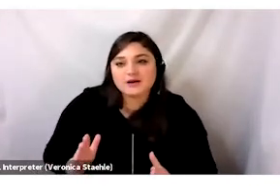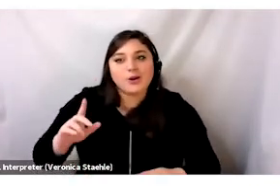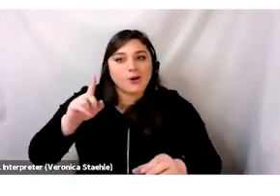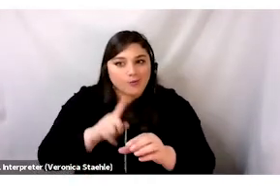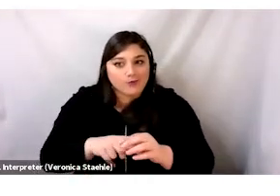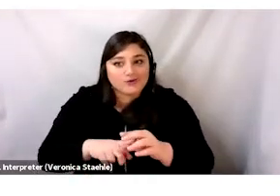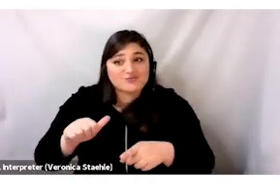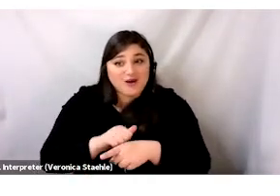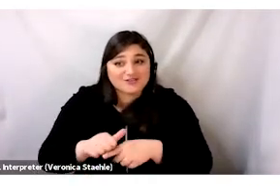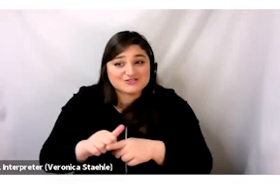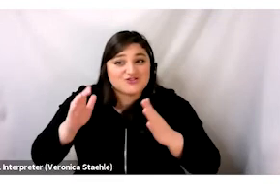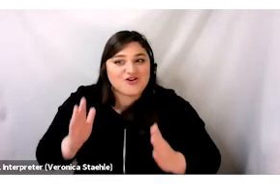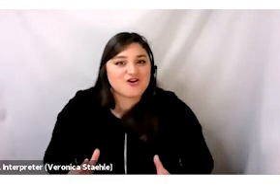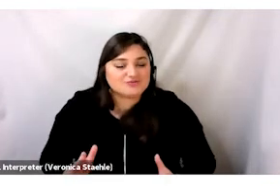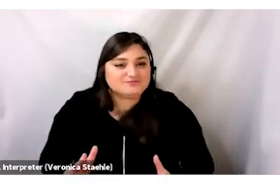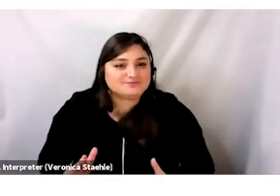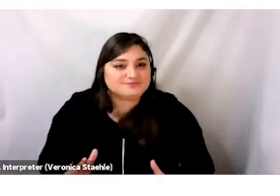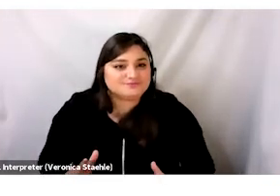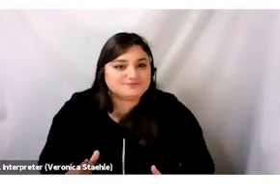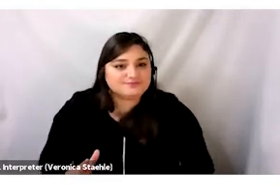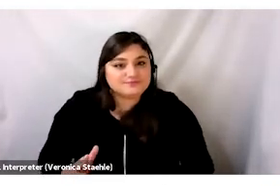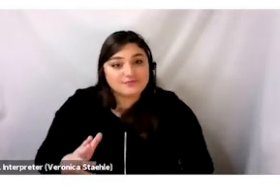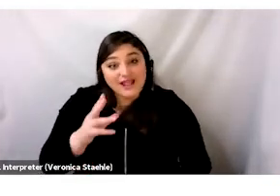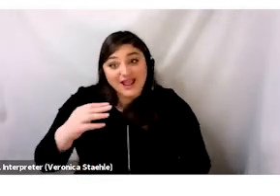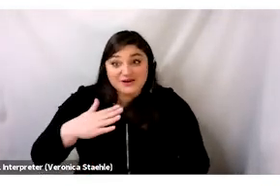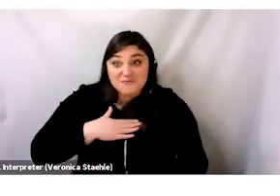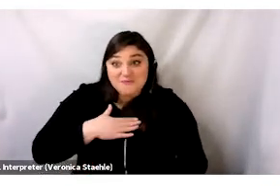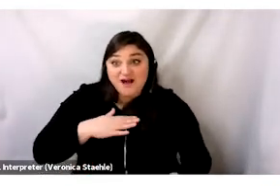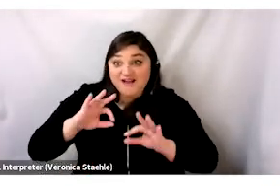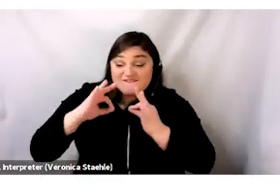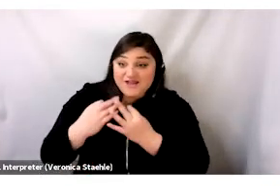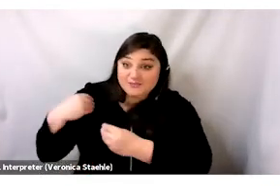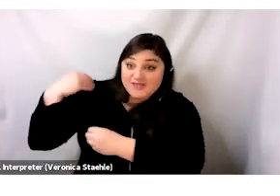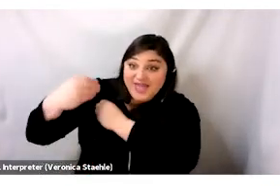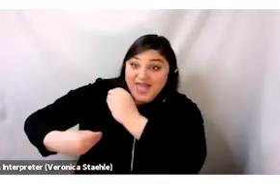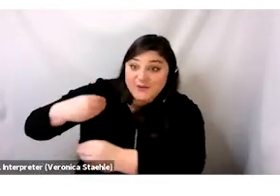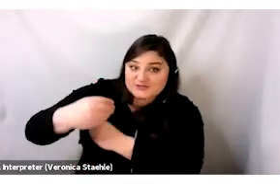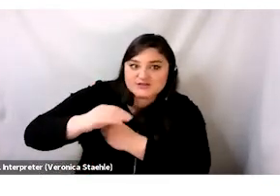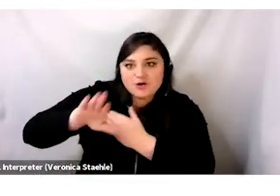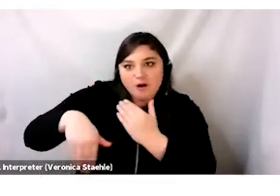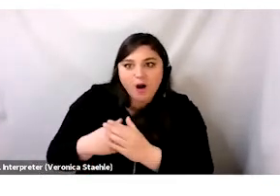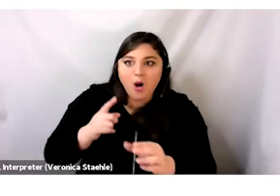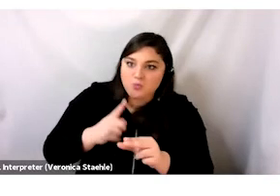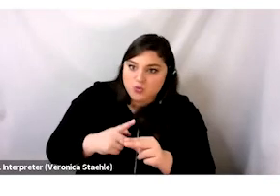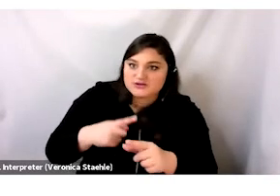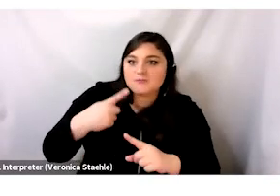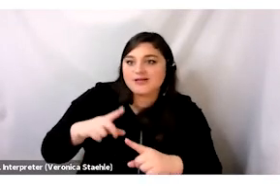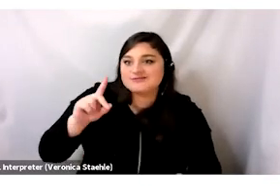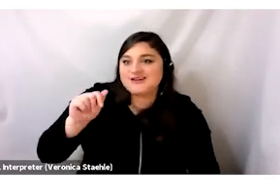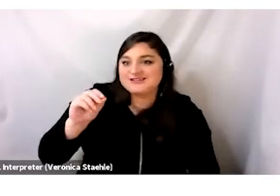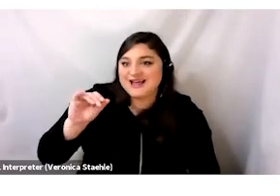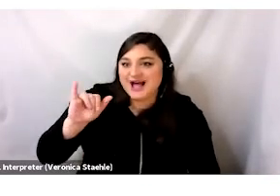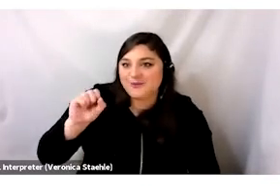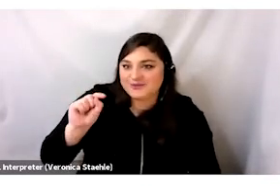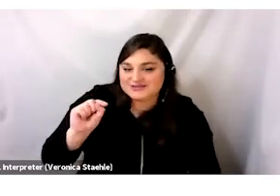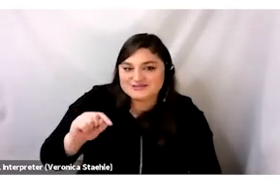Asian American Buddhist practitioner who, my own family lineage is